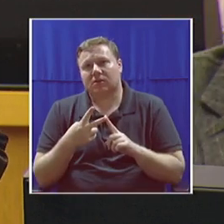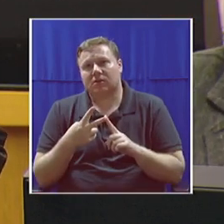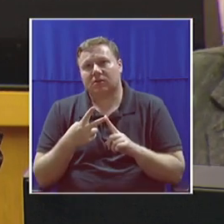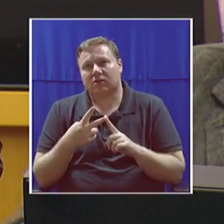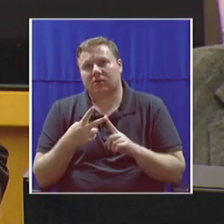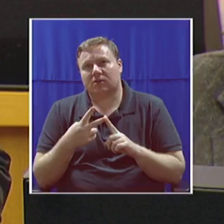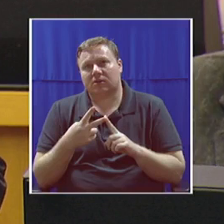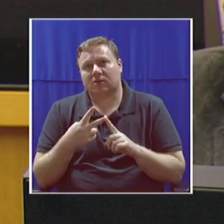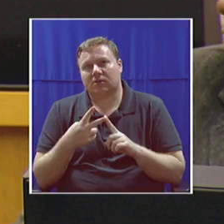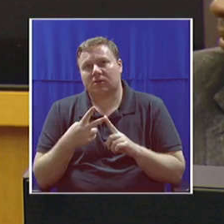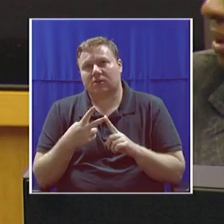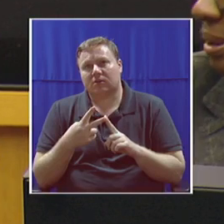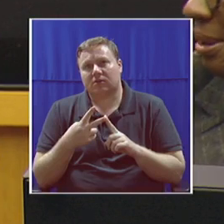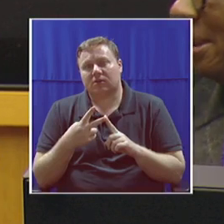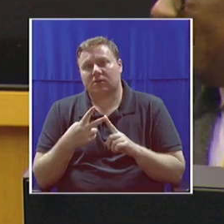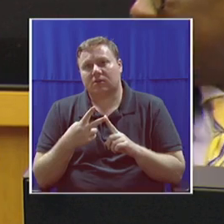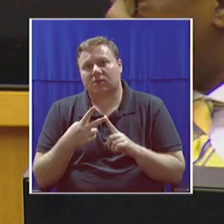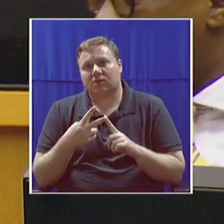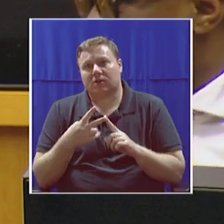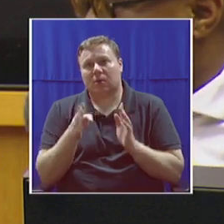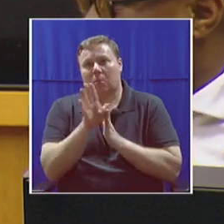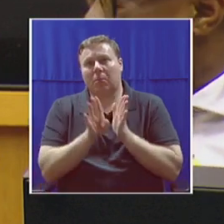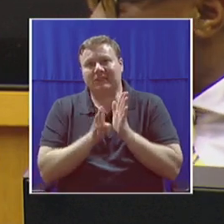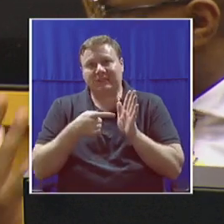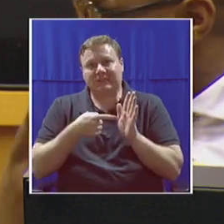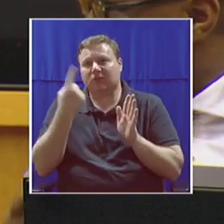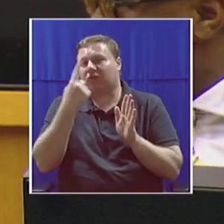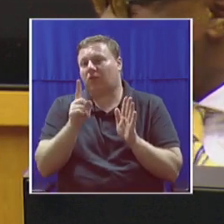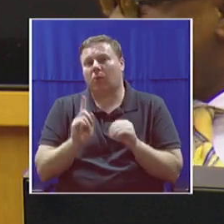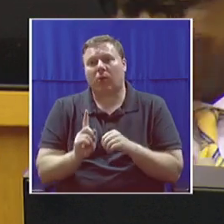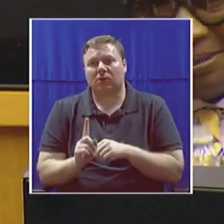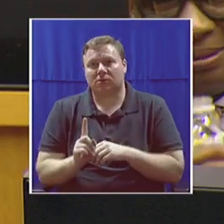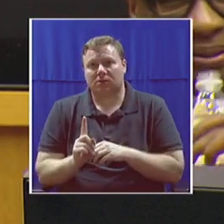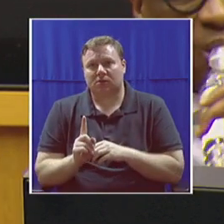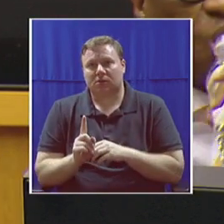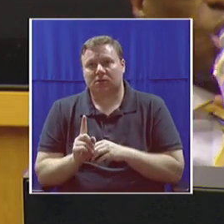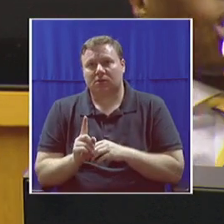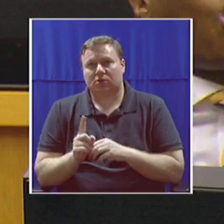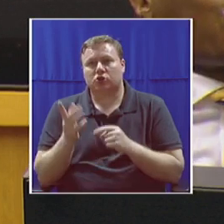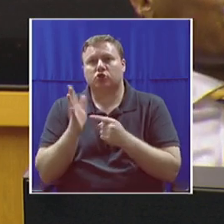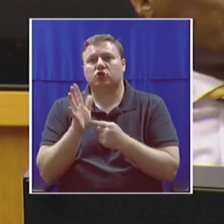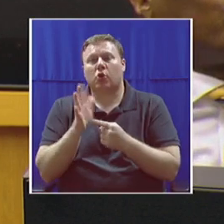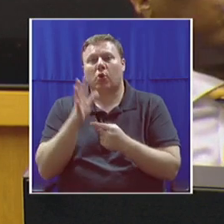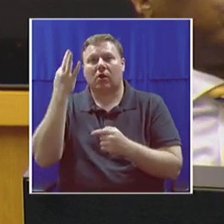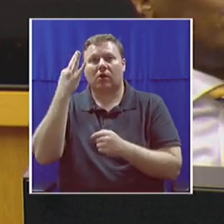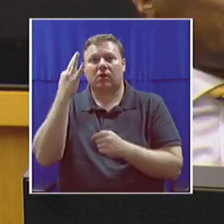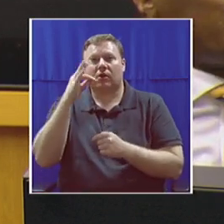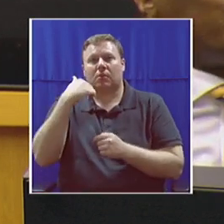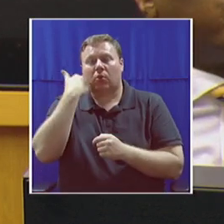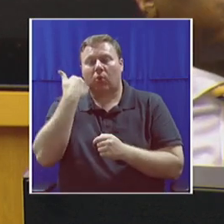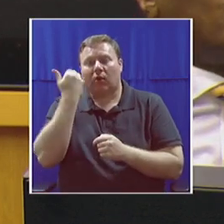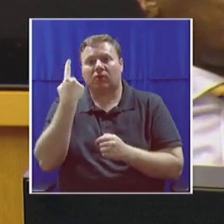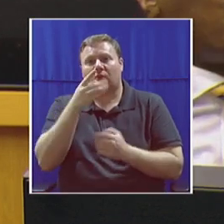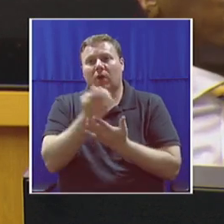provisions of the draft Bill recognize government objective of transforming the country's